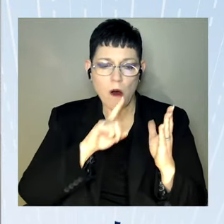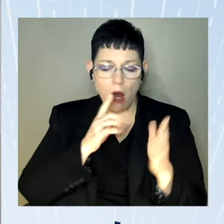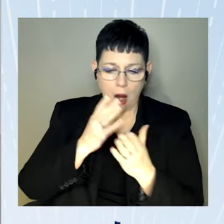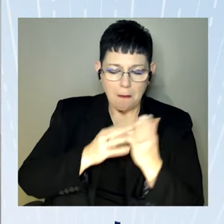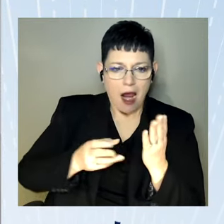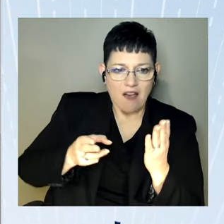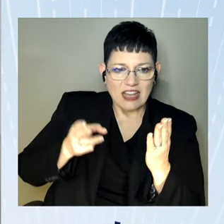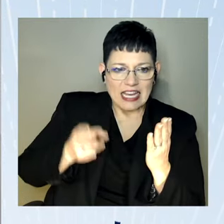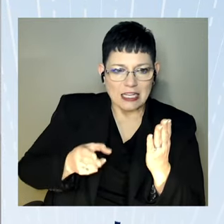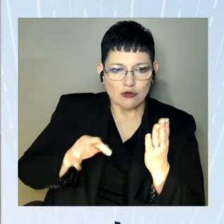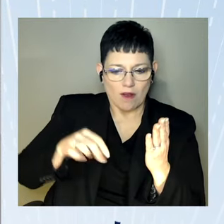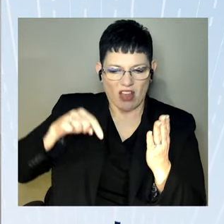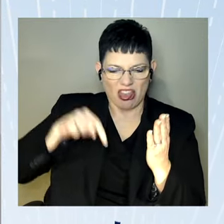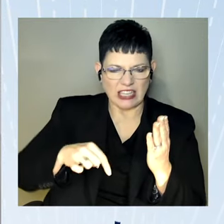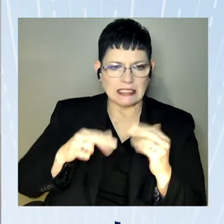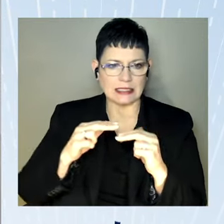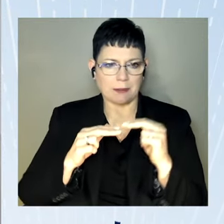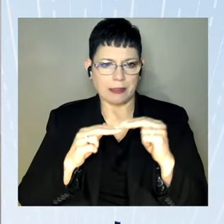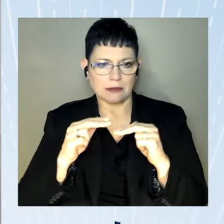place.